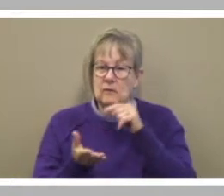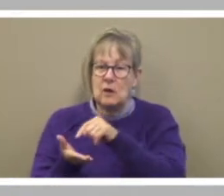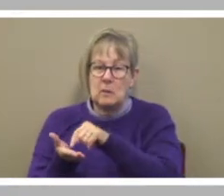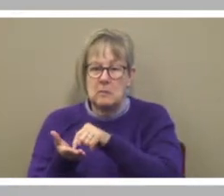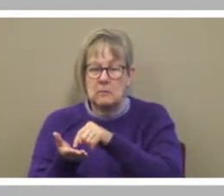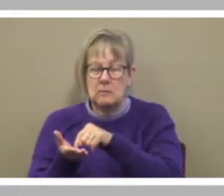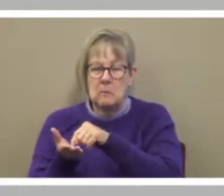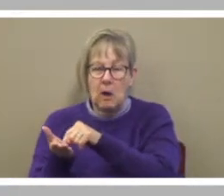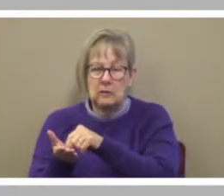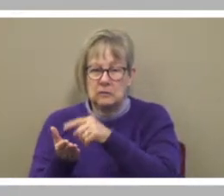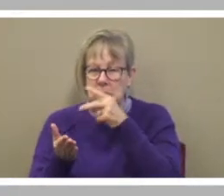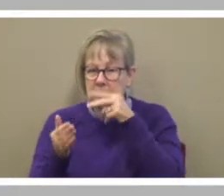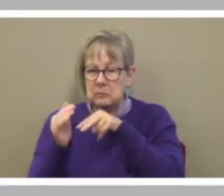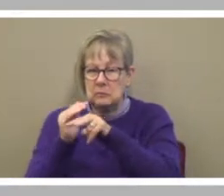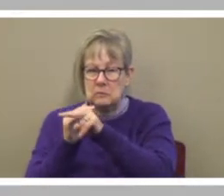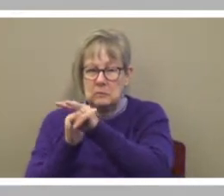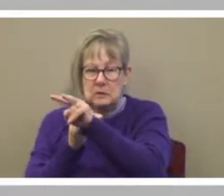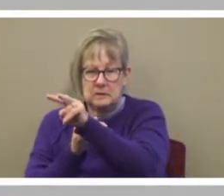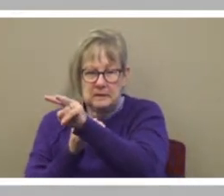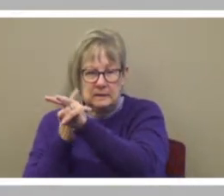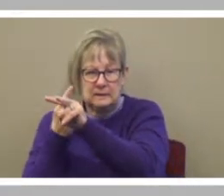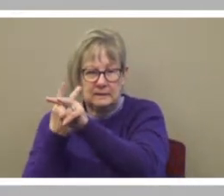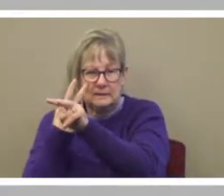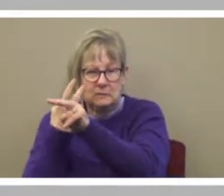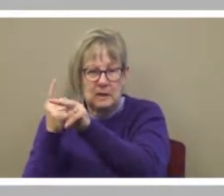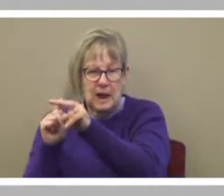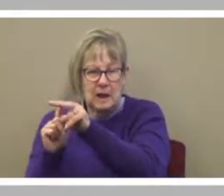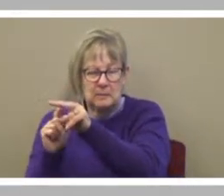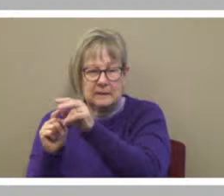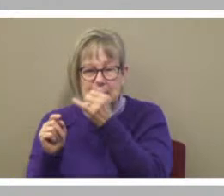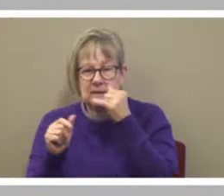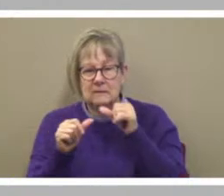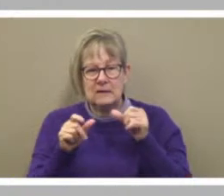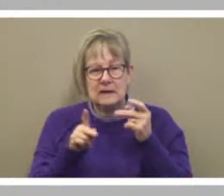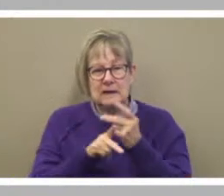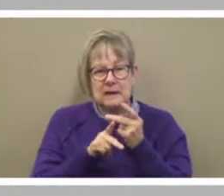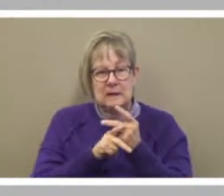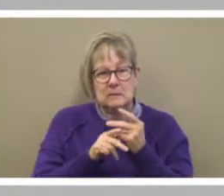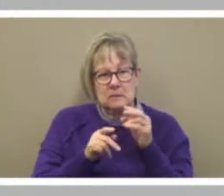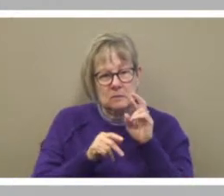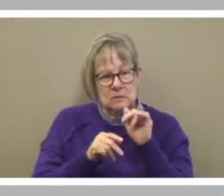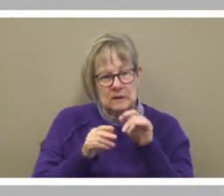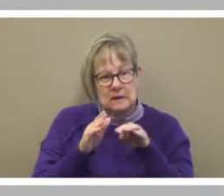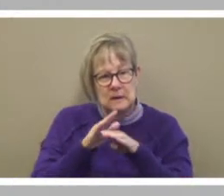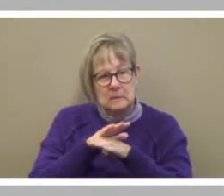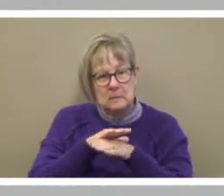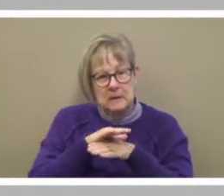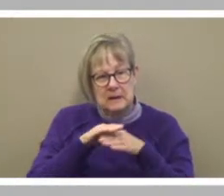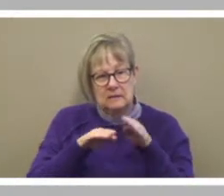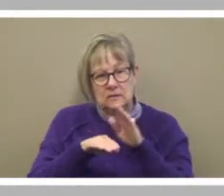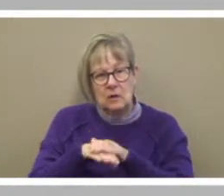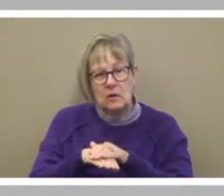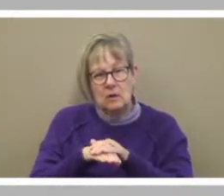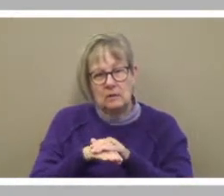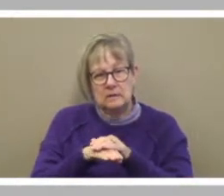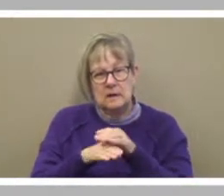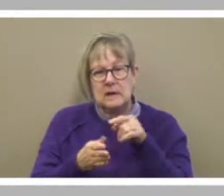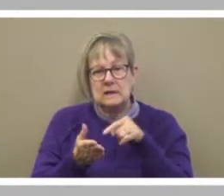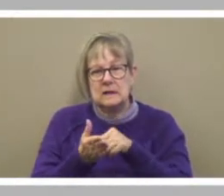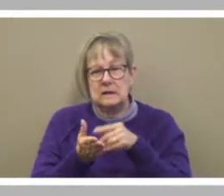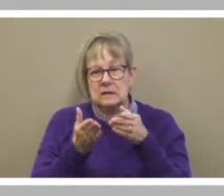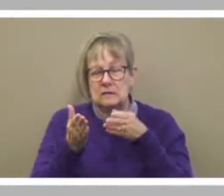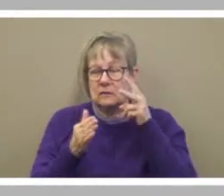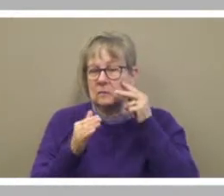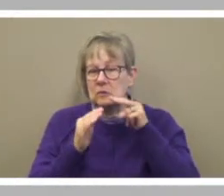we can see what happens to the rate if we keep the O&M rate based on the debt service projection that Mr. Cortines is going to